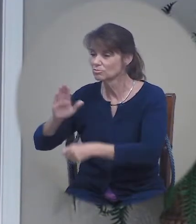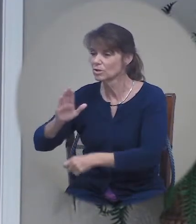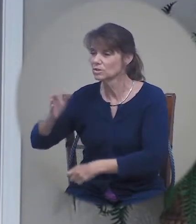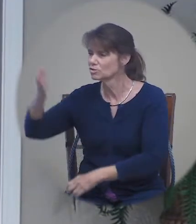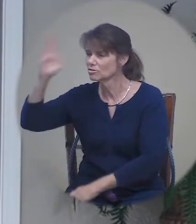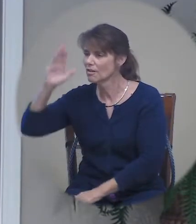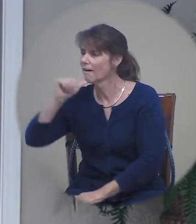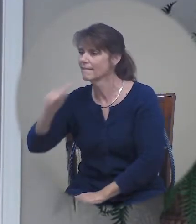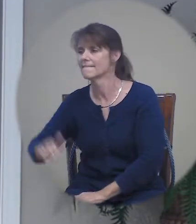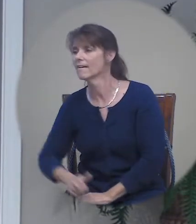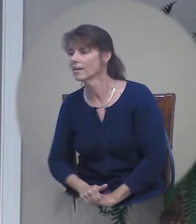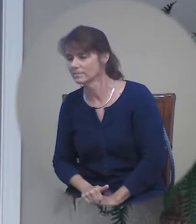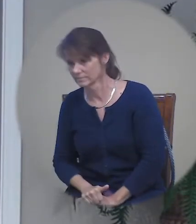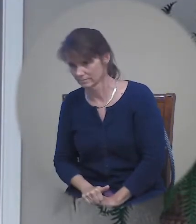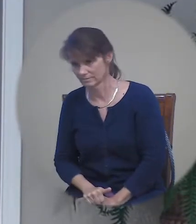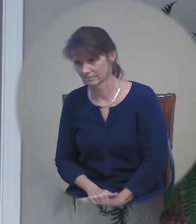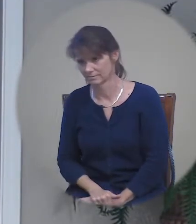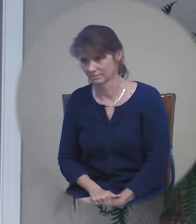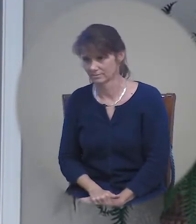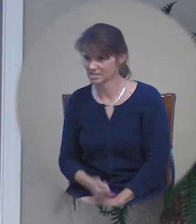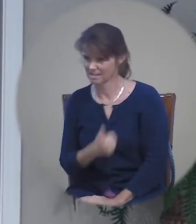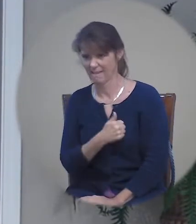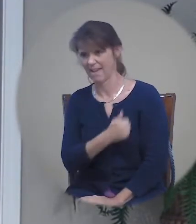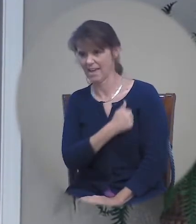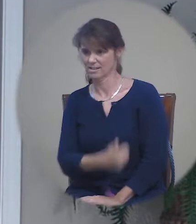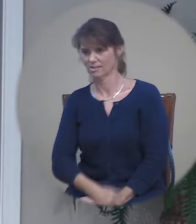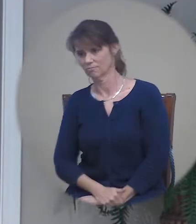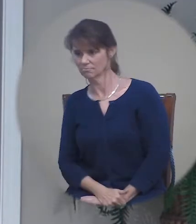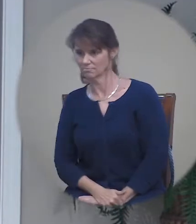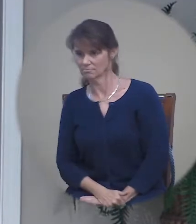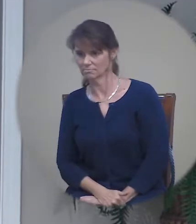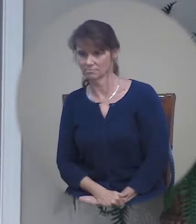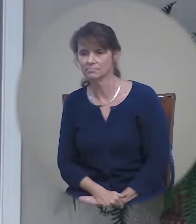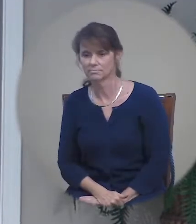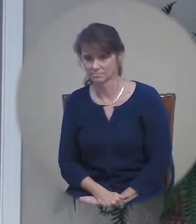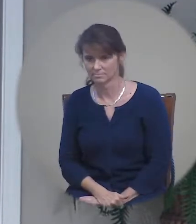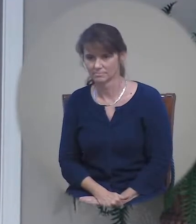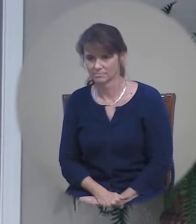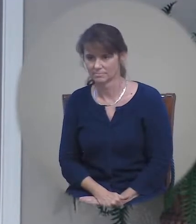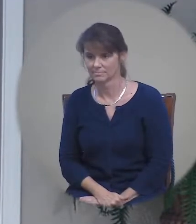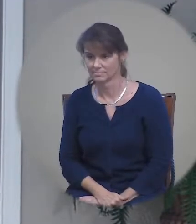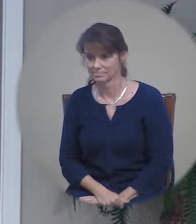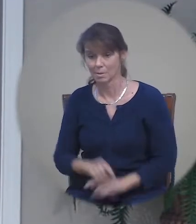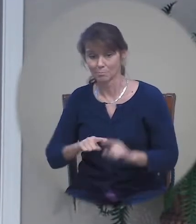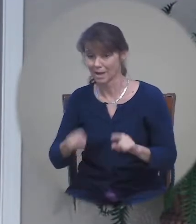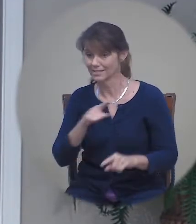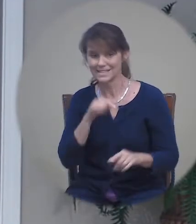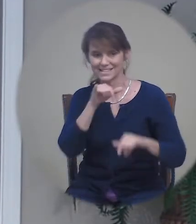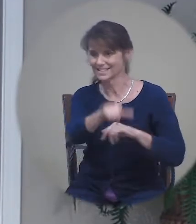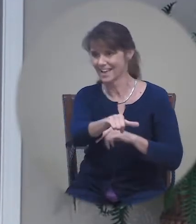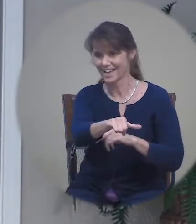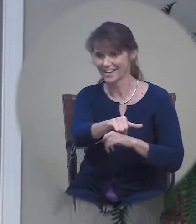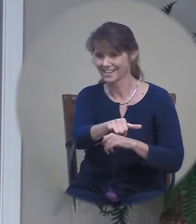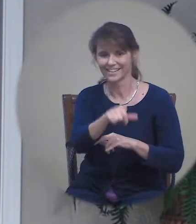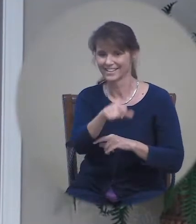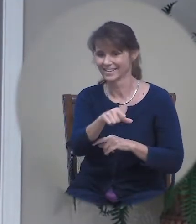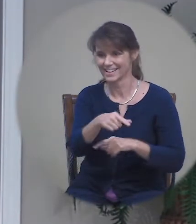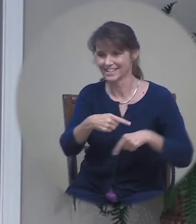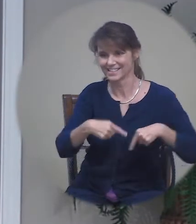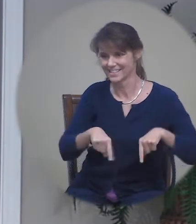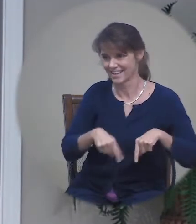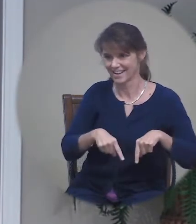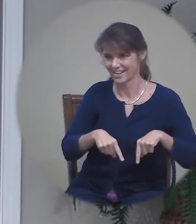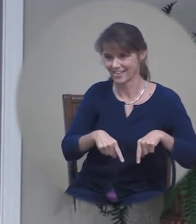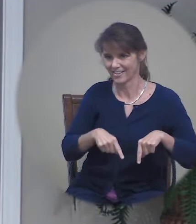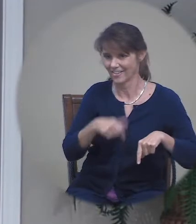And that's where we see, I think, one of the beautiful pictures in all the Old Testament, but especially in King Hezekiah's